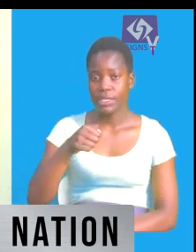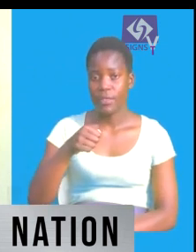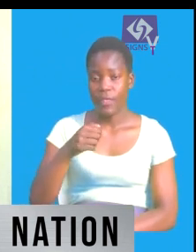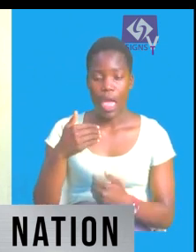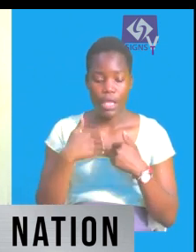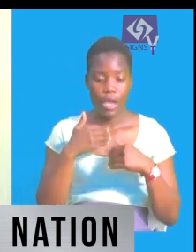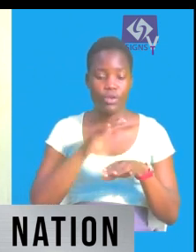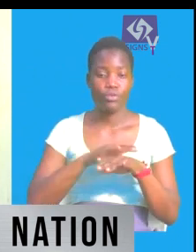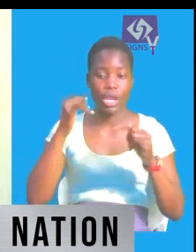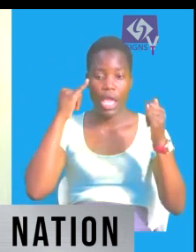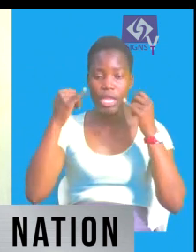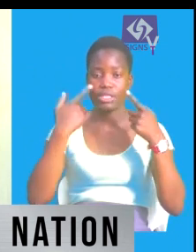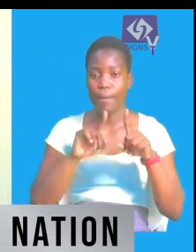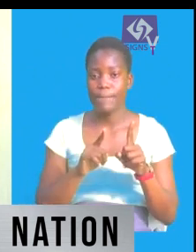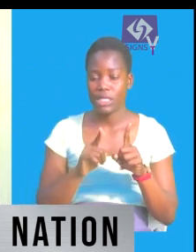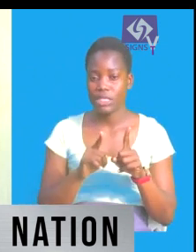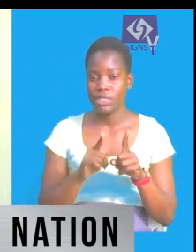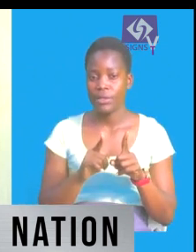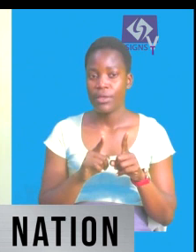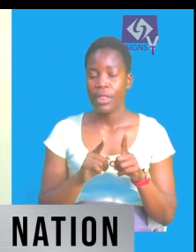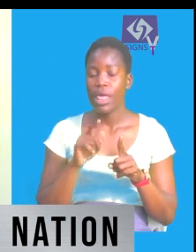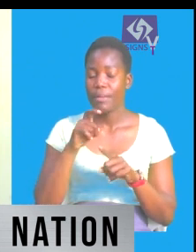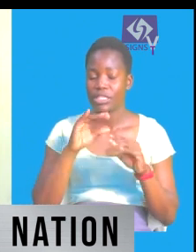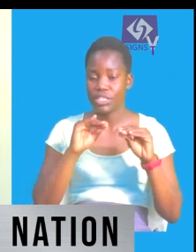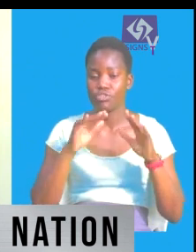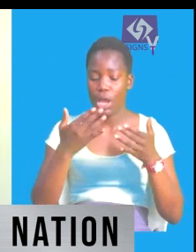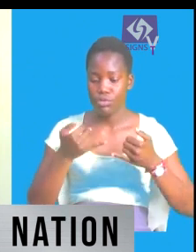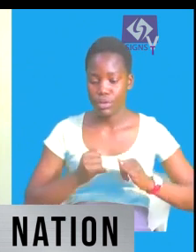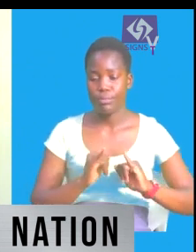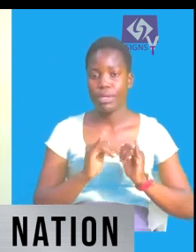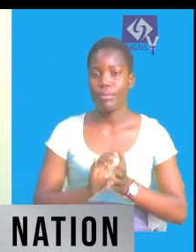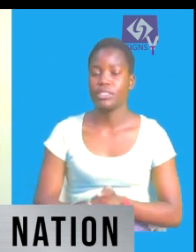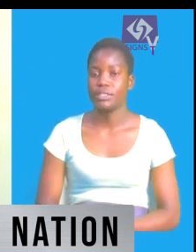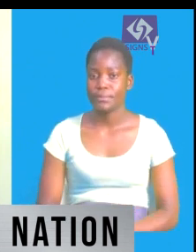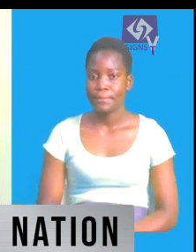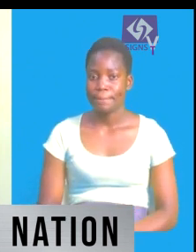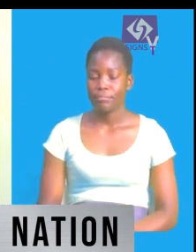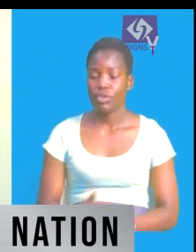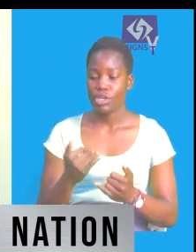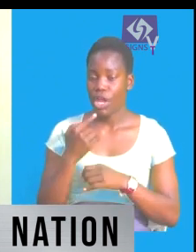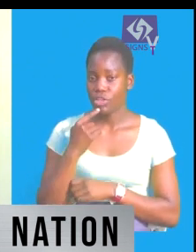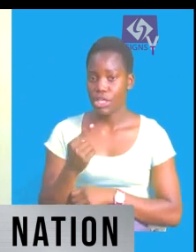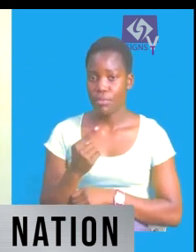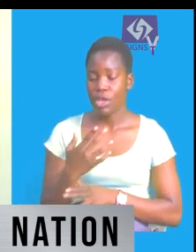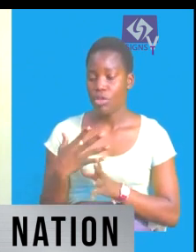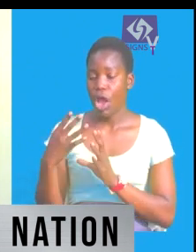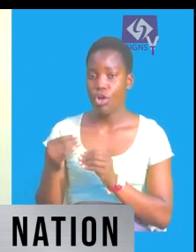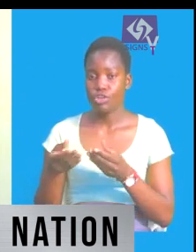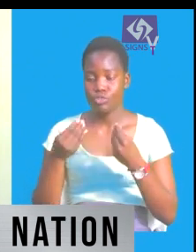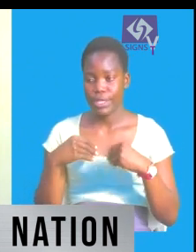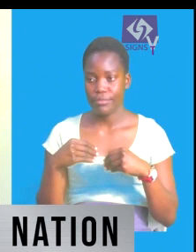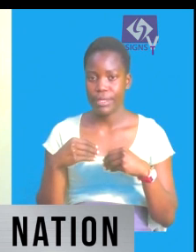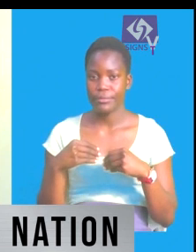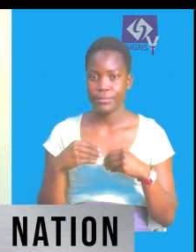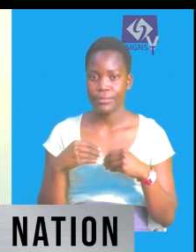good ideas, but the puzzle is how to implement. You know, Mm. now you tell me you are going to give me,